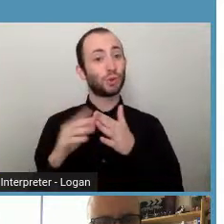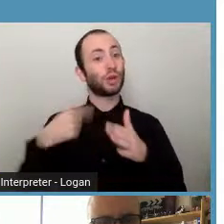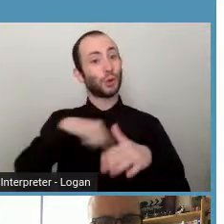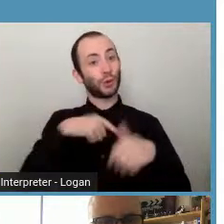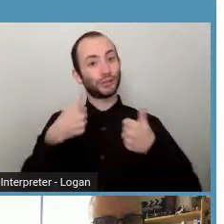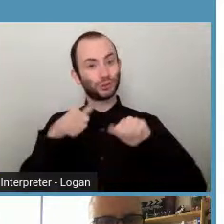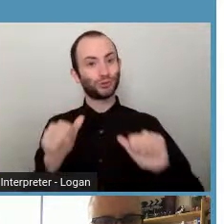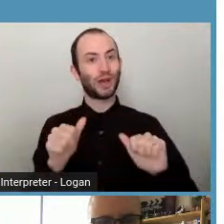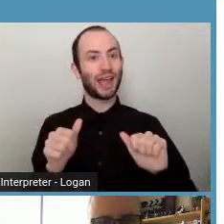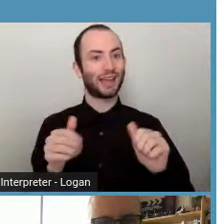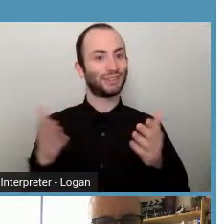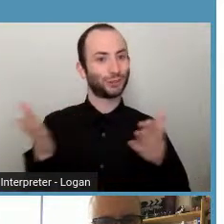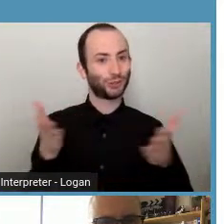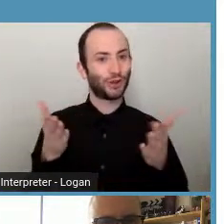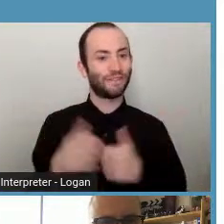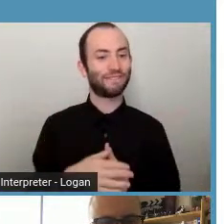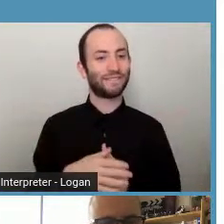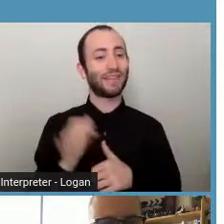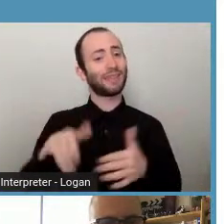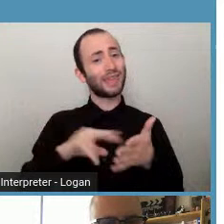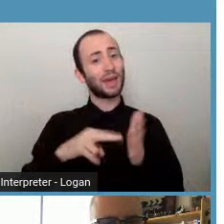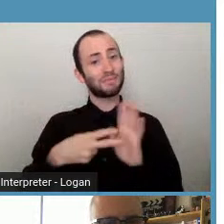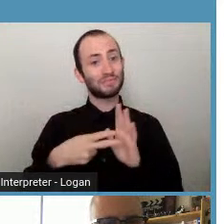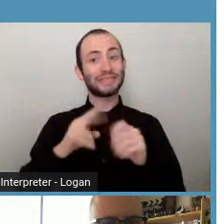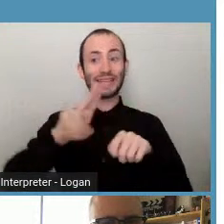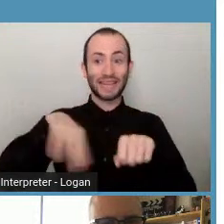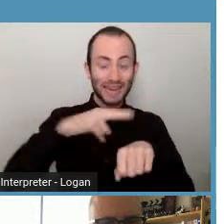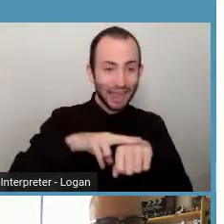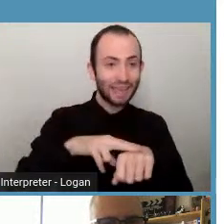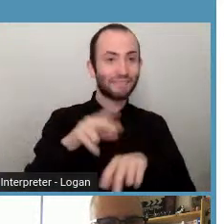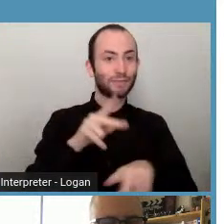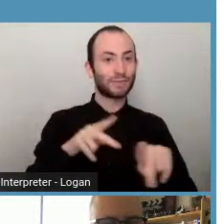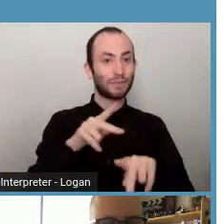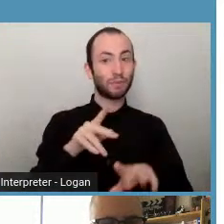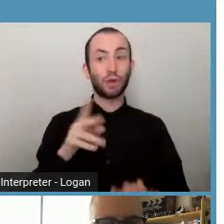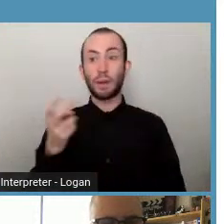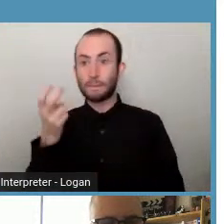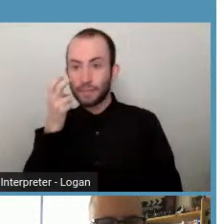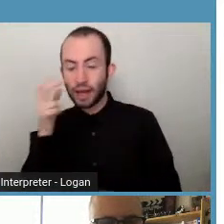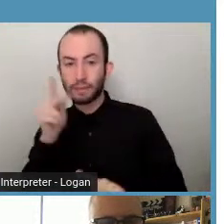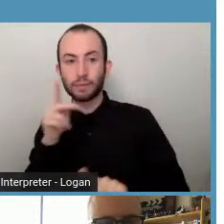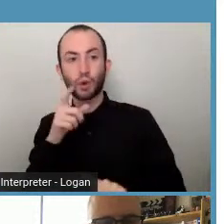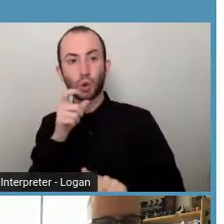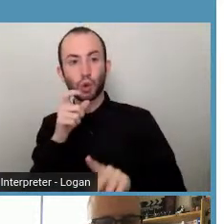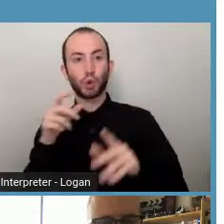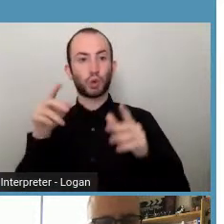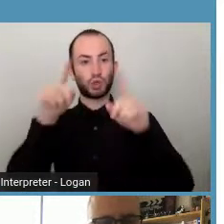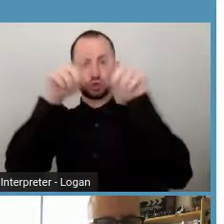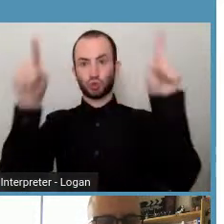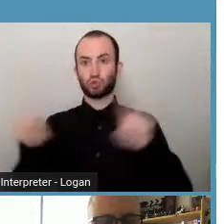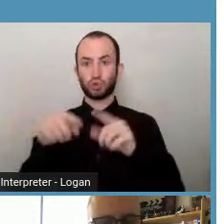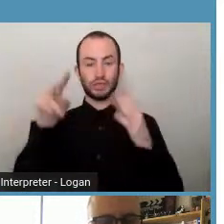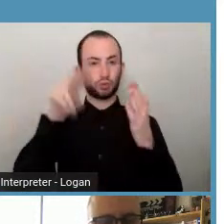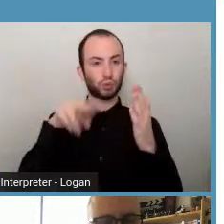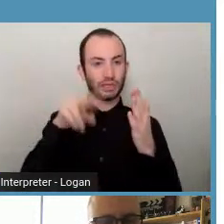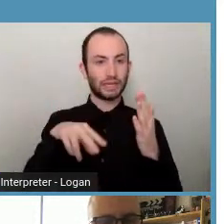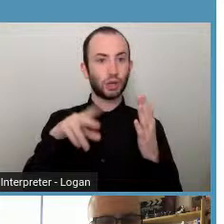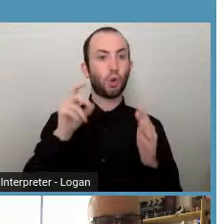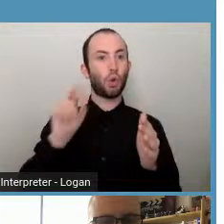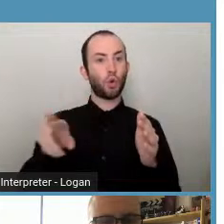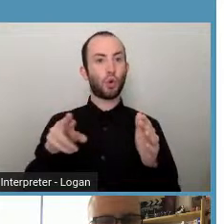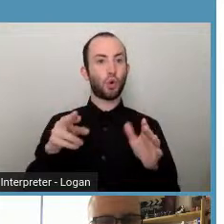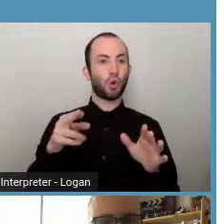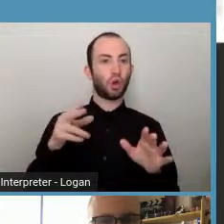means native users of these assistive technologies, blind folks who use screen readers, low vision folks that use zoom enlargement, things of that